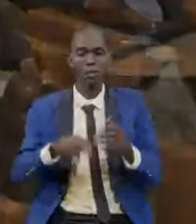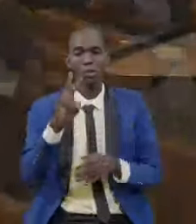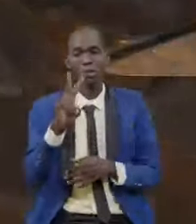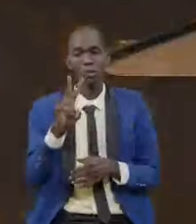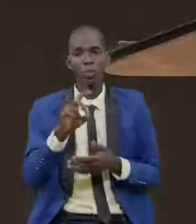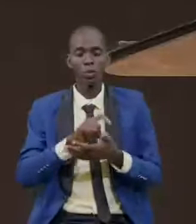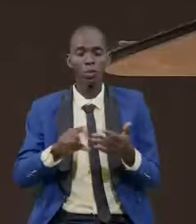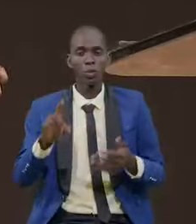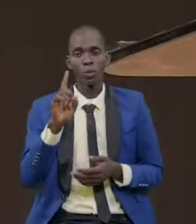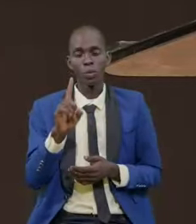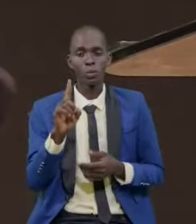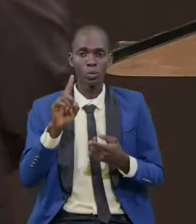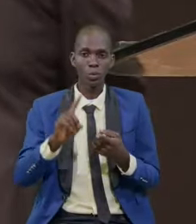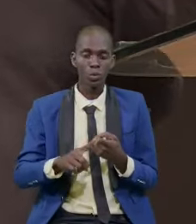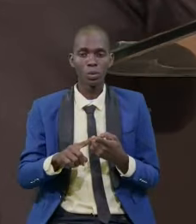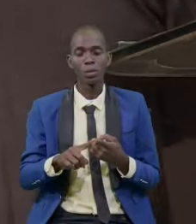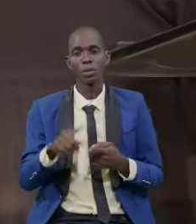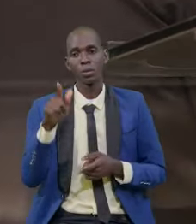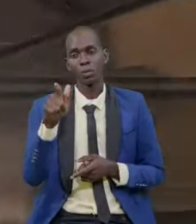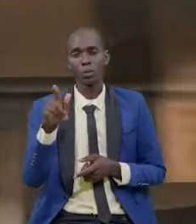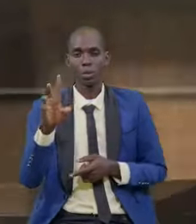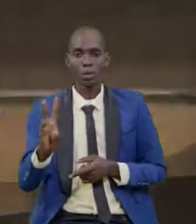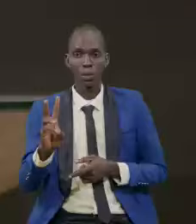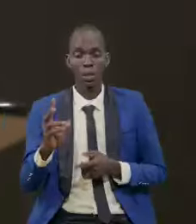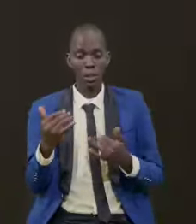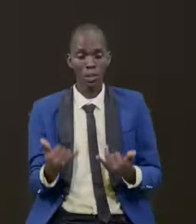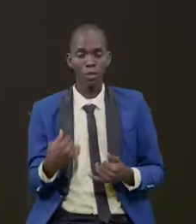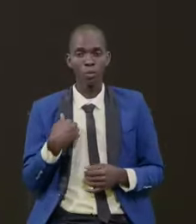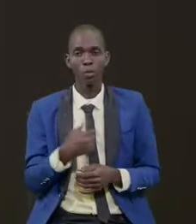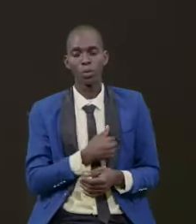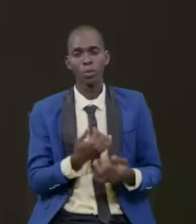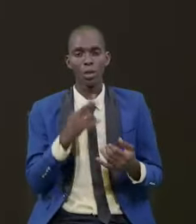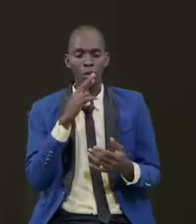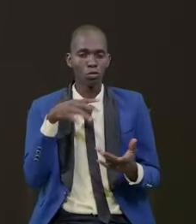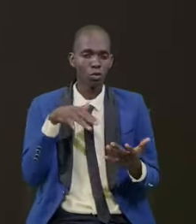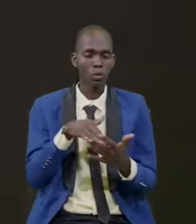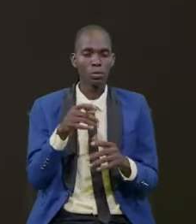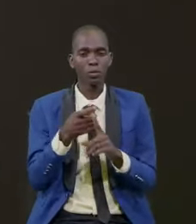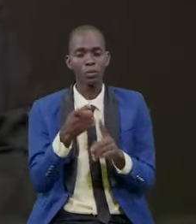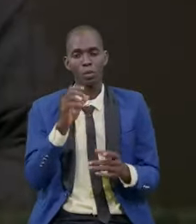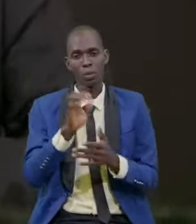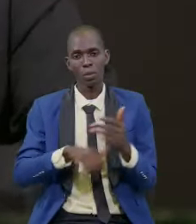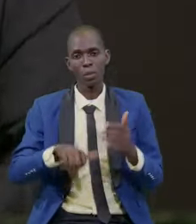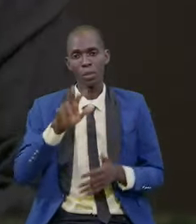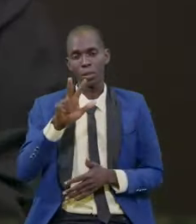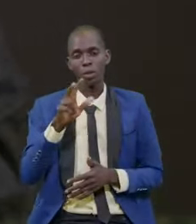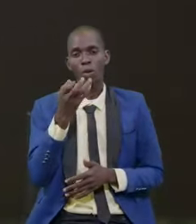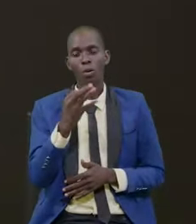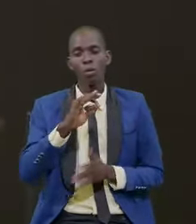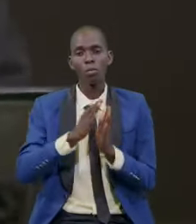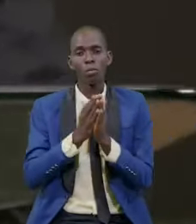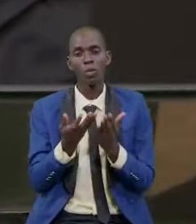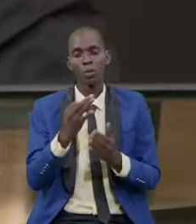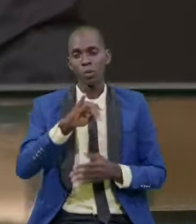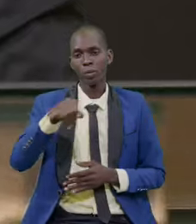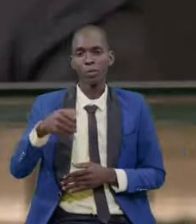2, verses 1 to 26. Now we come to chapter 3 of James. And